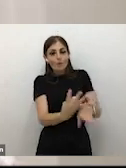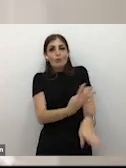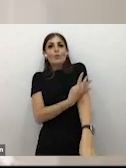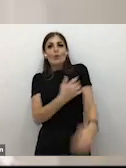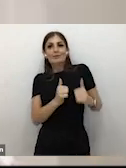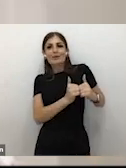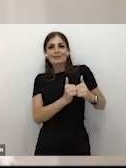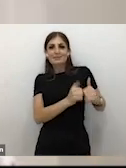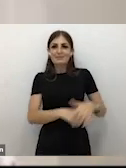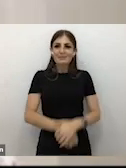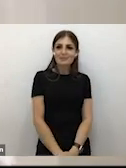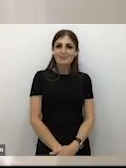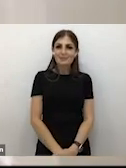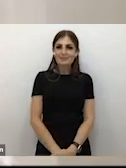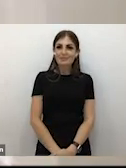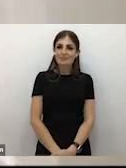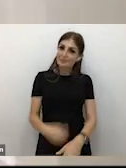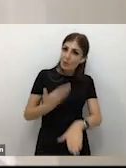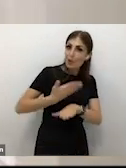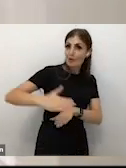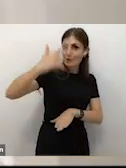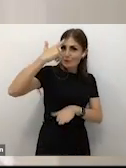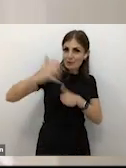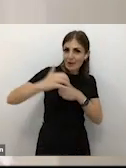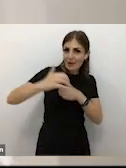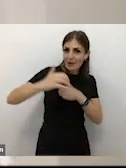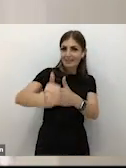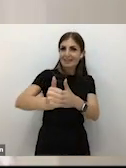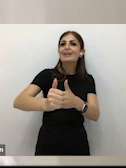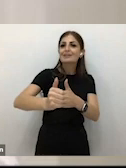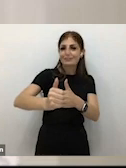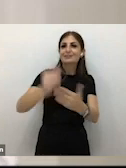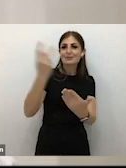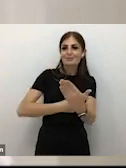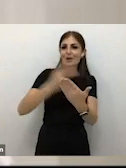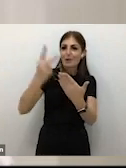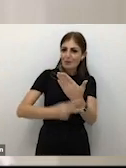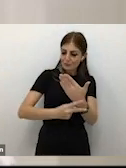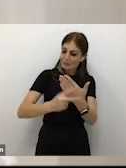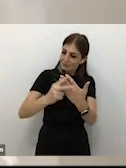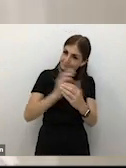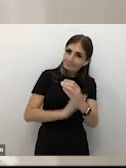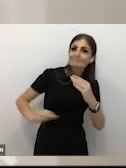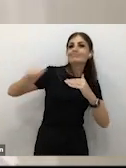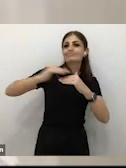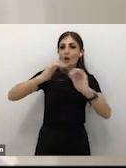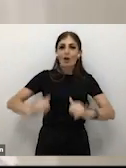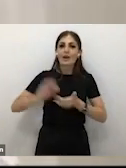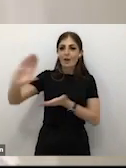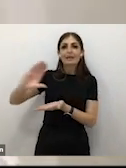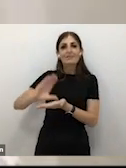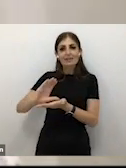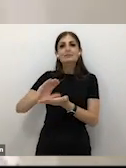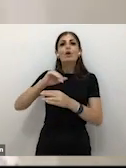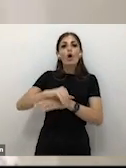peers. The new Creative Leadership Program builds on our investment in more than 200 arts